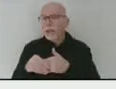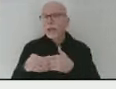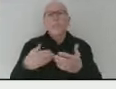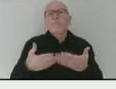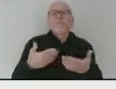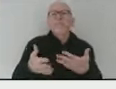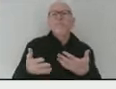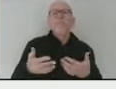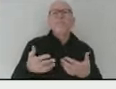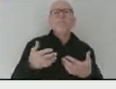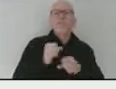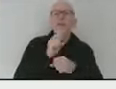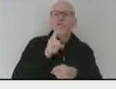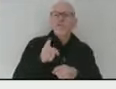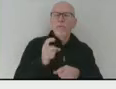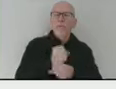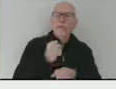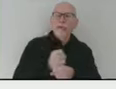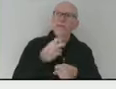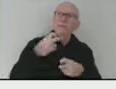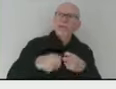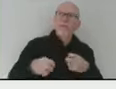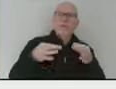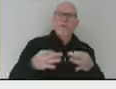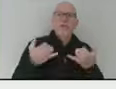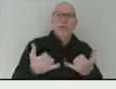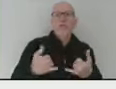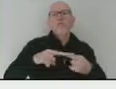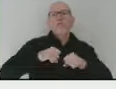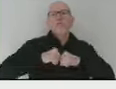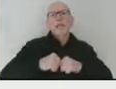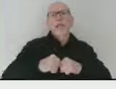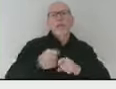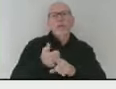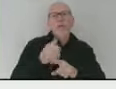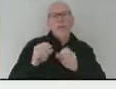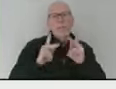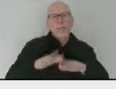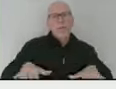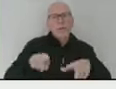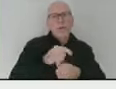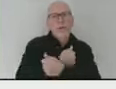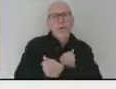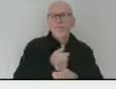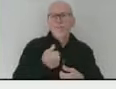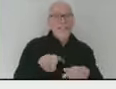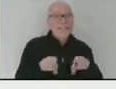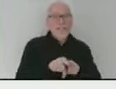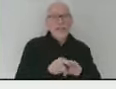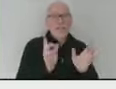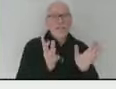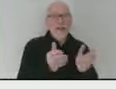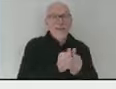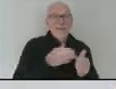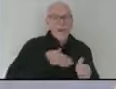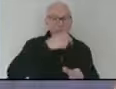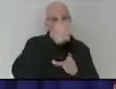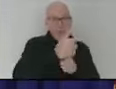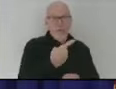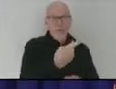the hard choices now to protect the people that you love. I had to have this exact conversation with my brother recently. He and